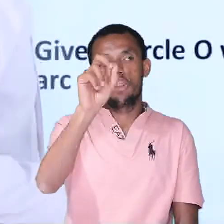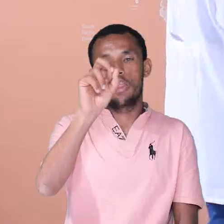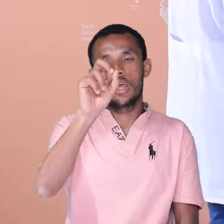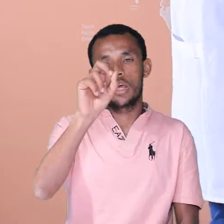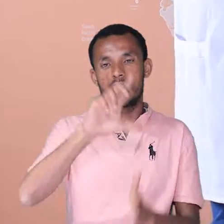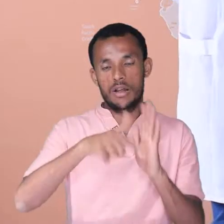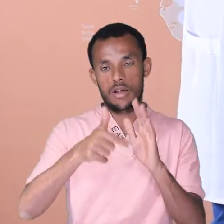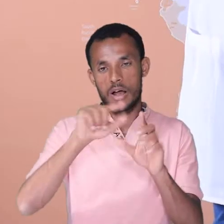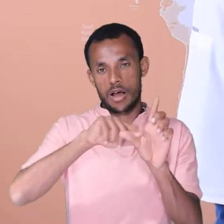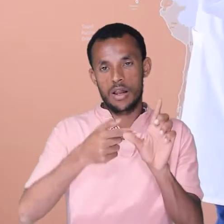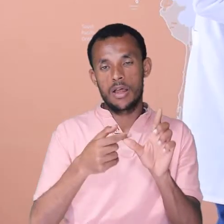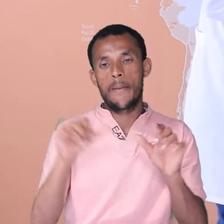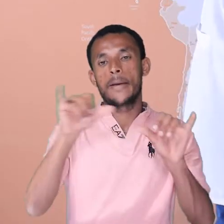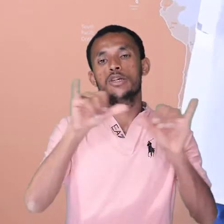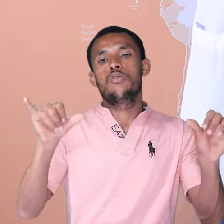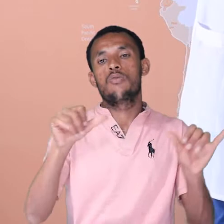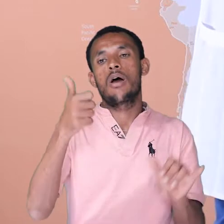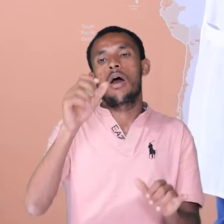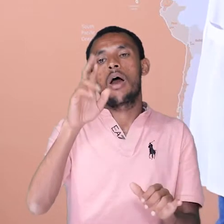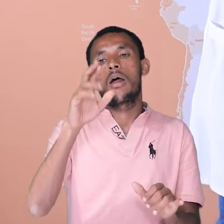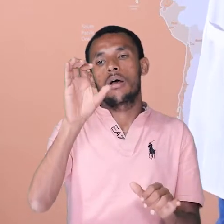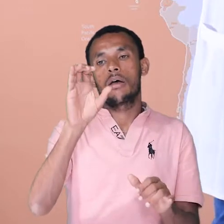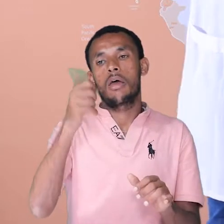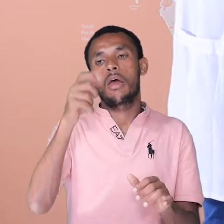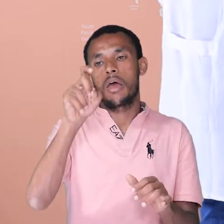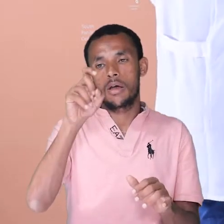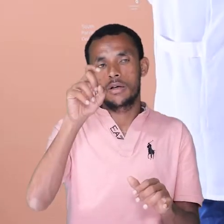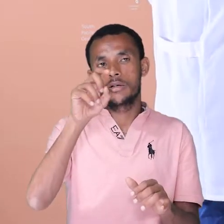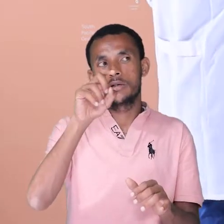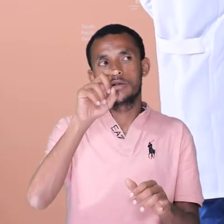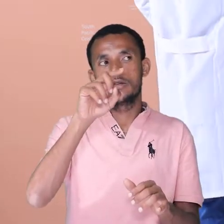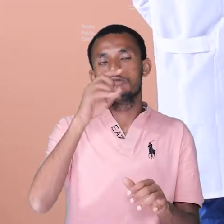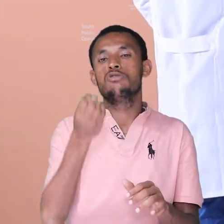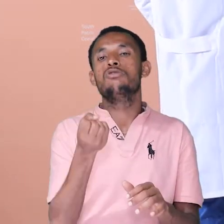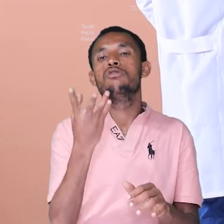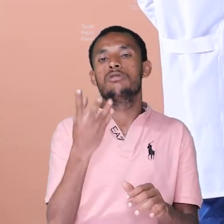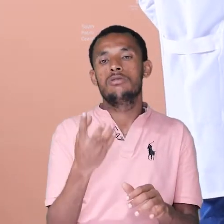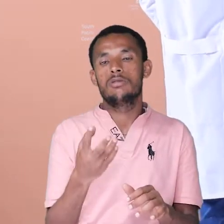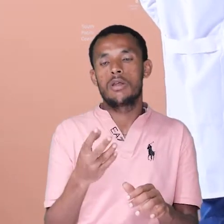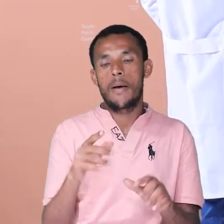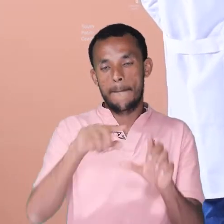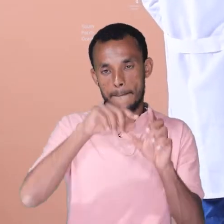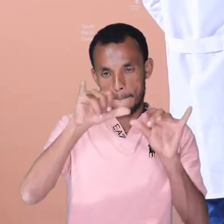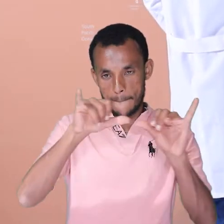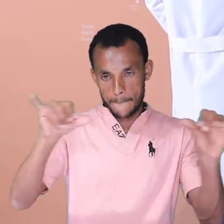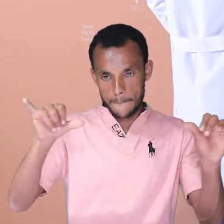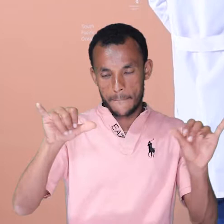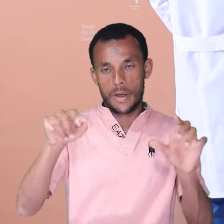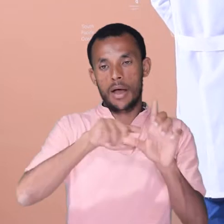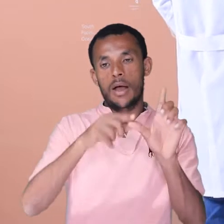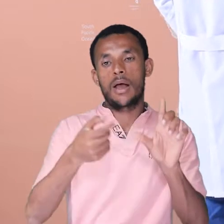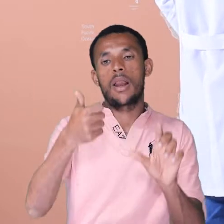30 degree. What is the measure of the arc AXZ? Here measure of